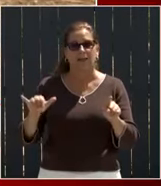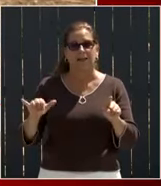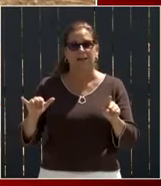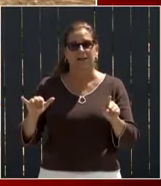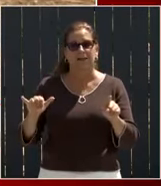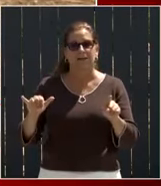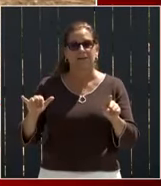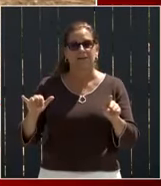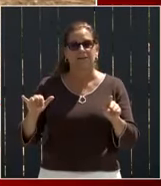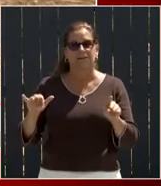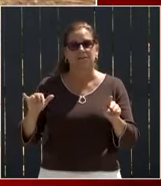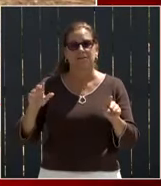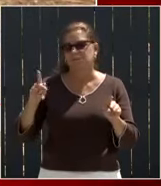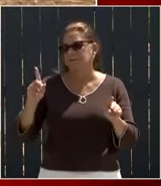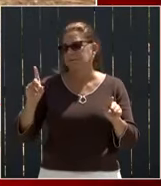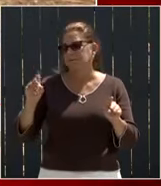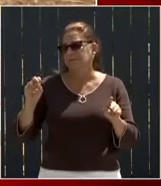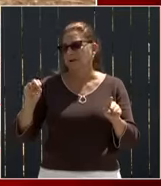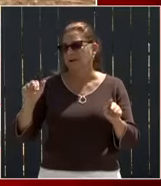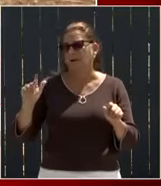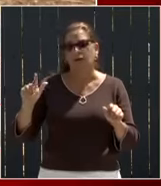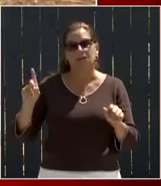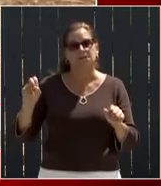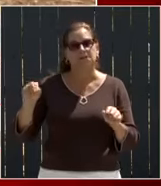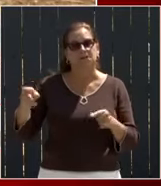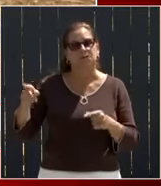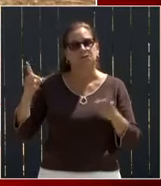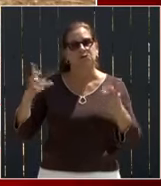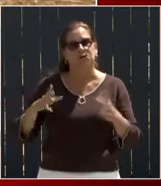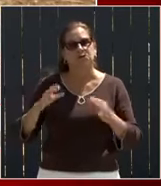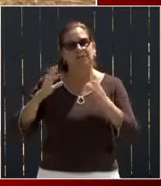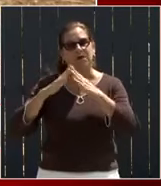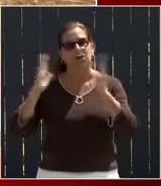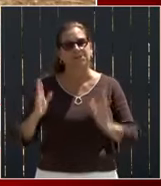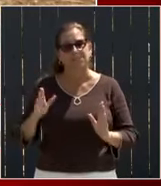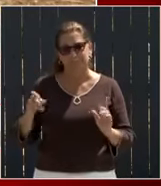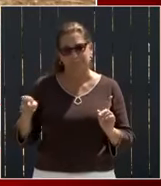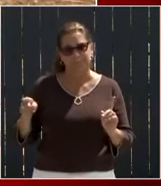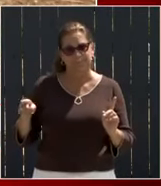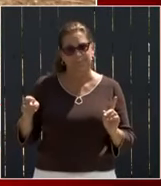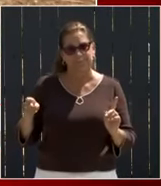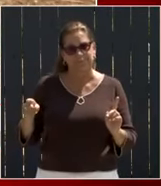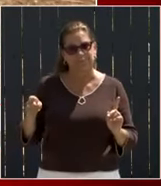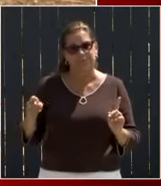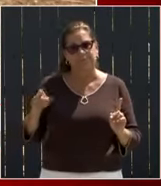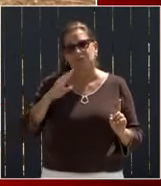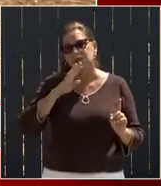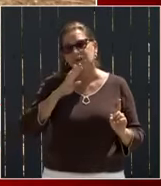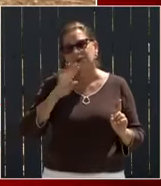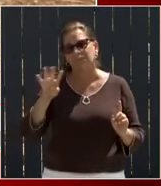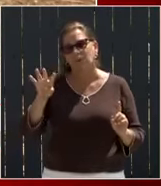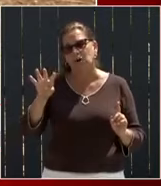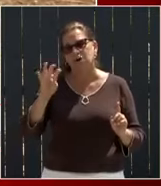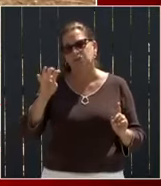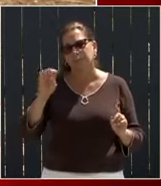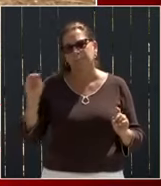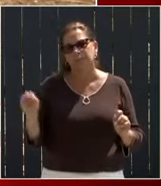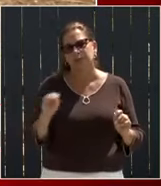Development. I think what she's most excited about in the budget is a $400 million investment in the Housing Production Trust Fund.